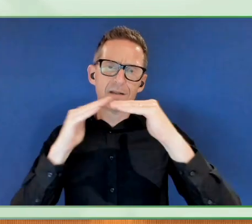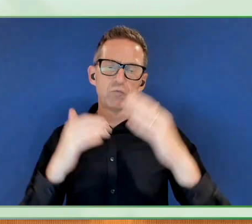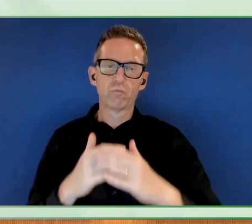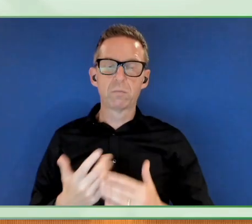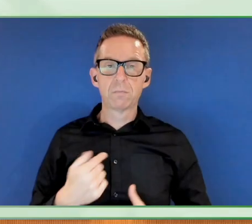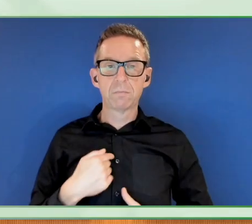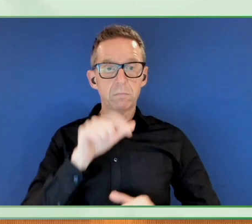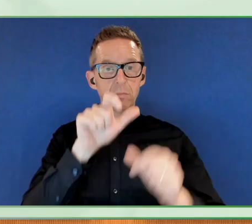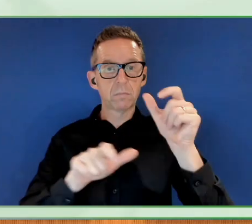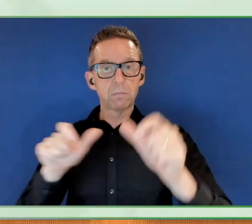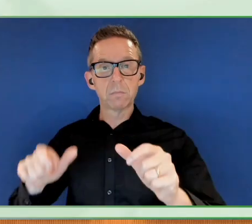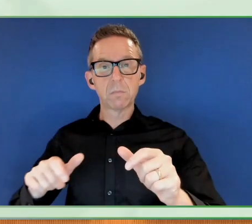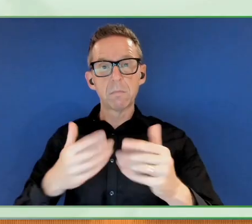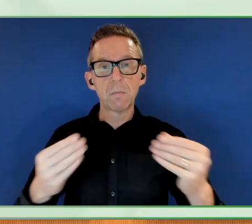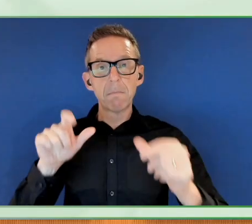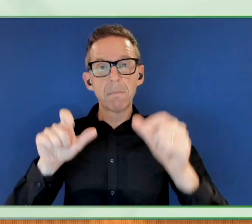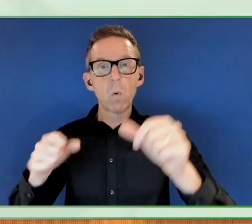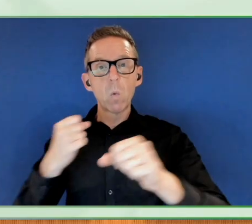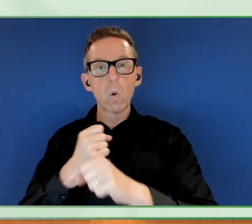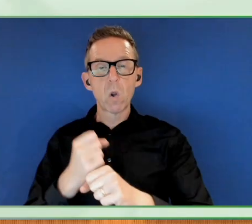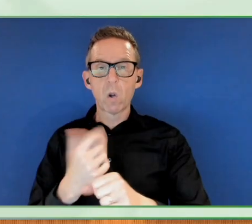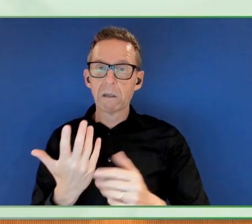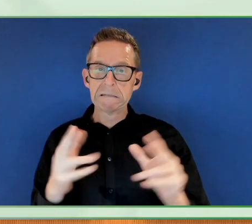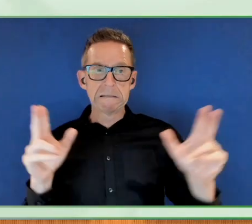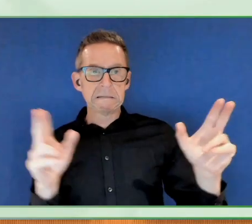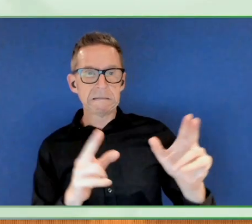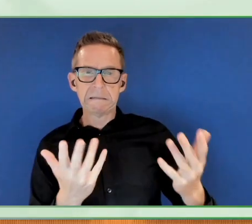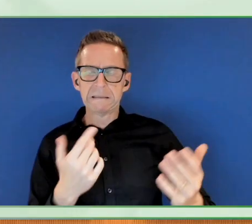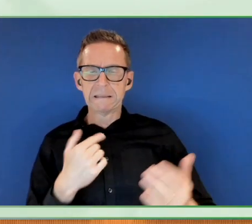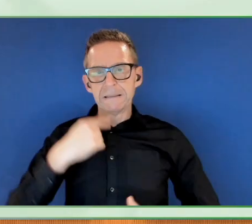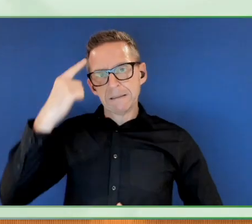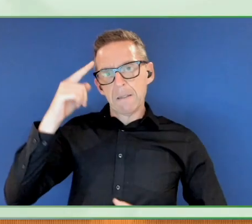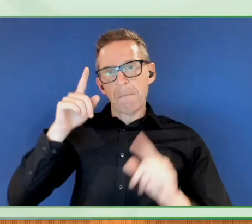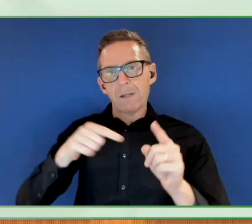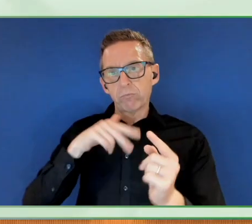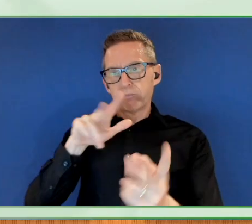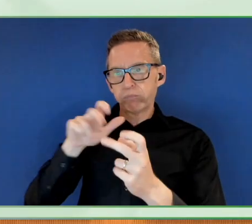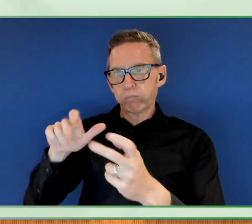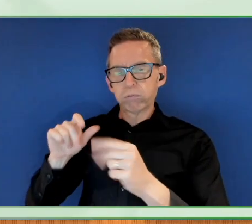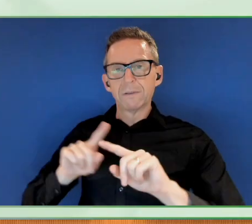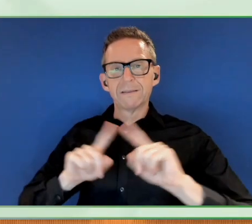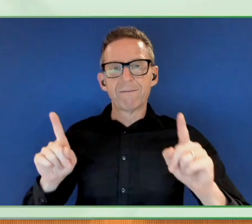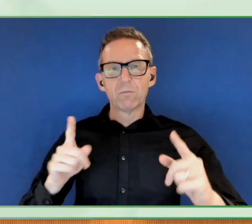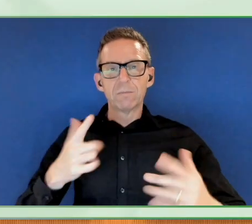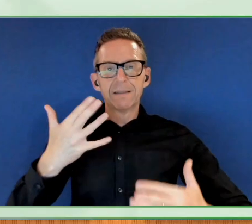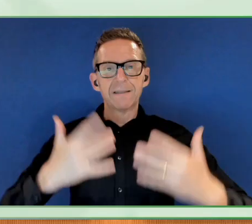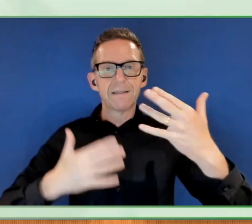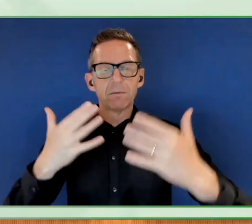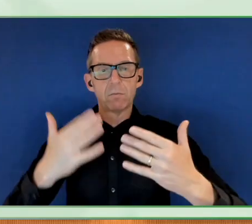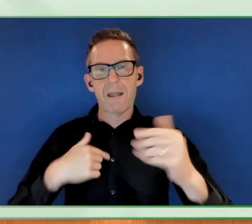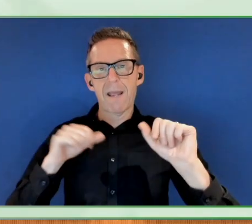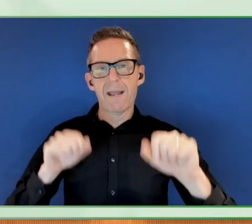So we use different data sources in order to prioritize in our